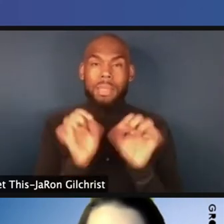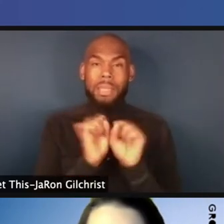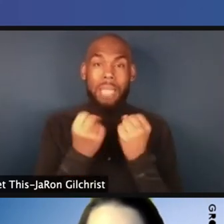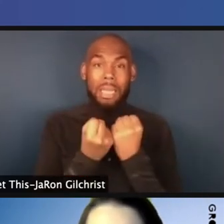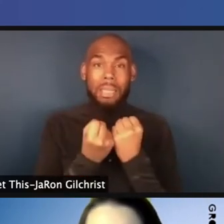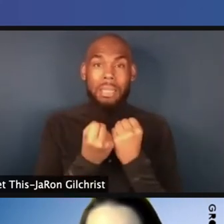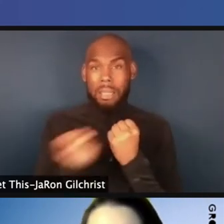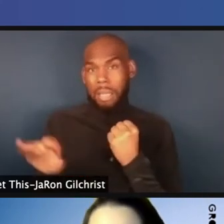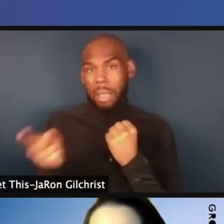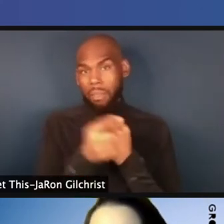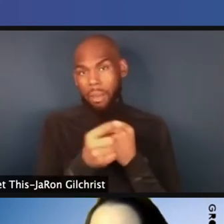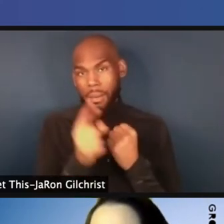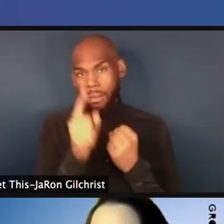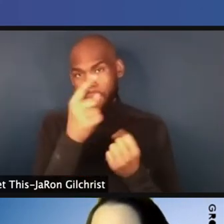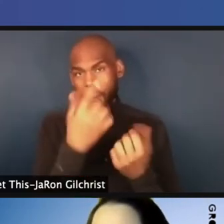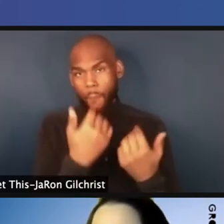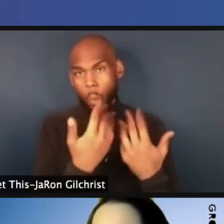us believe that